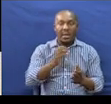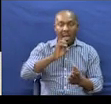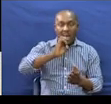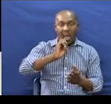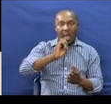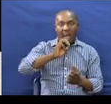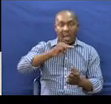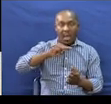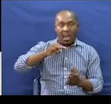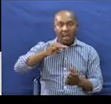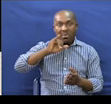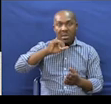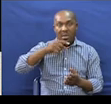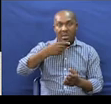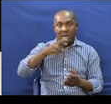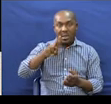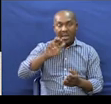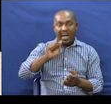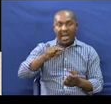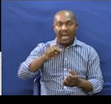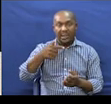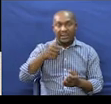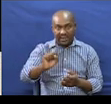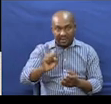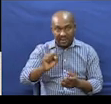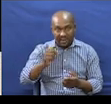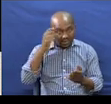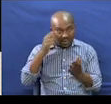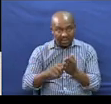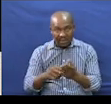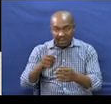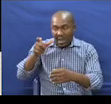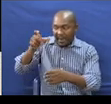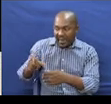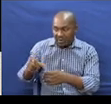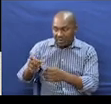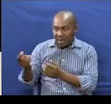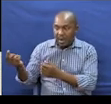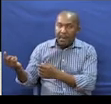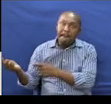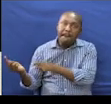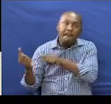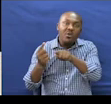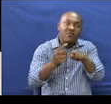terminologies here. When a person is moving into,